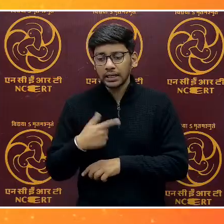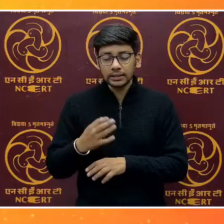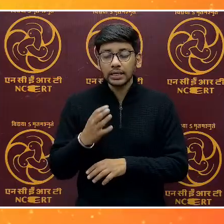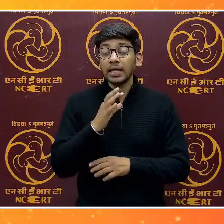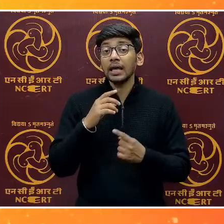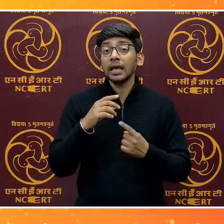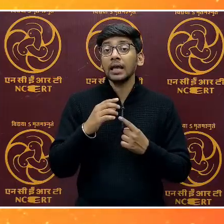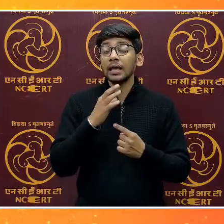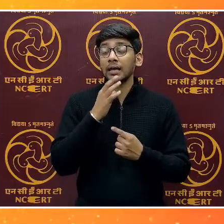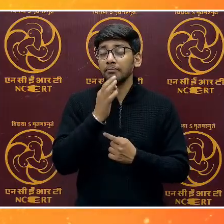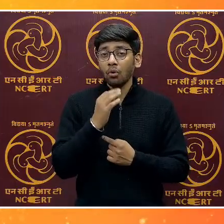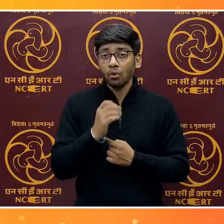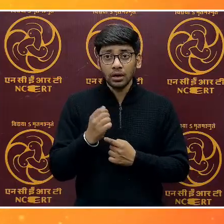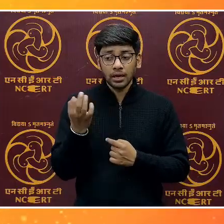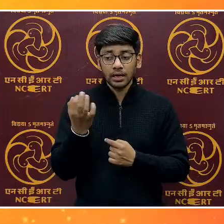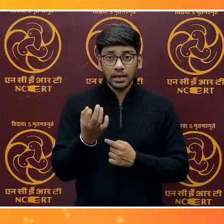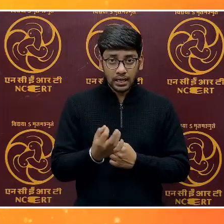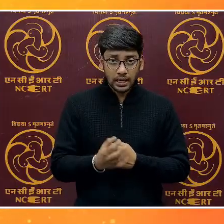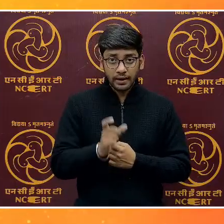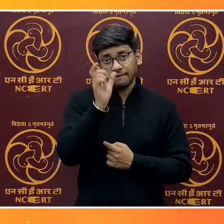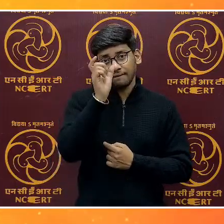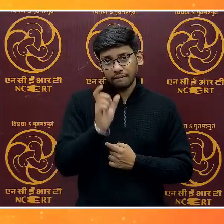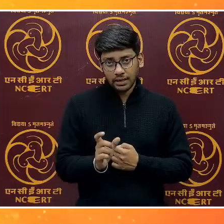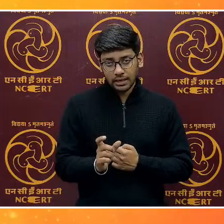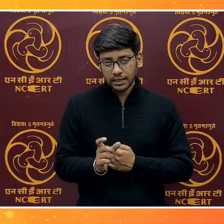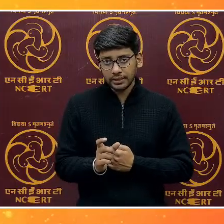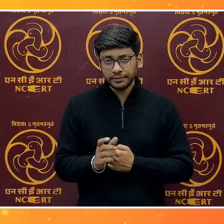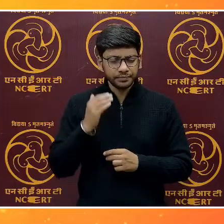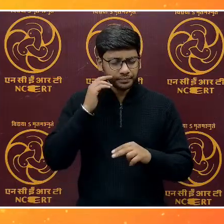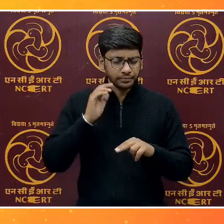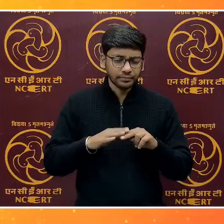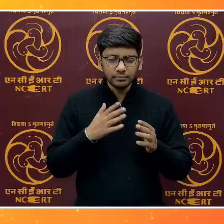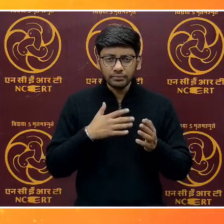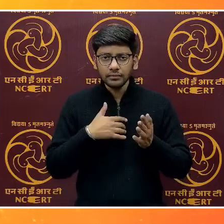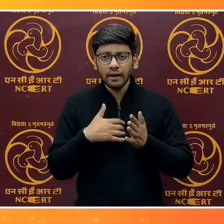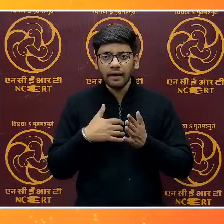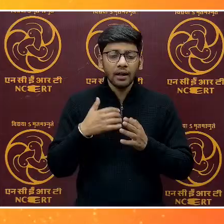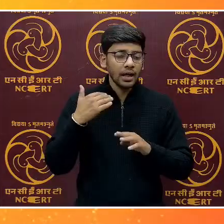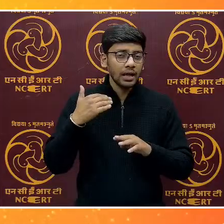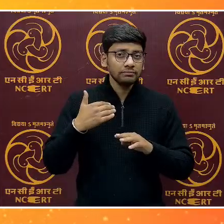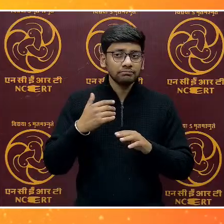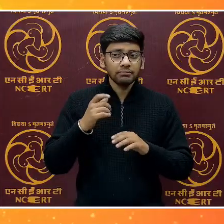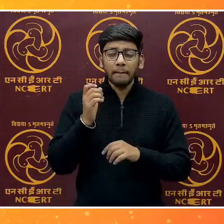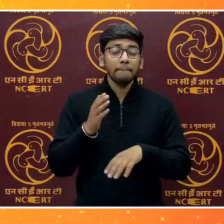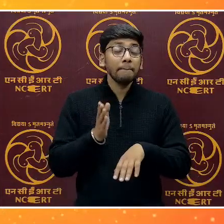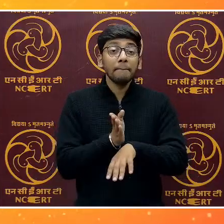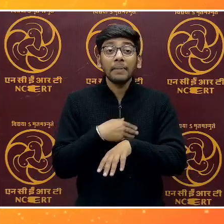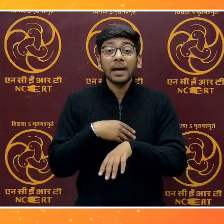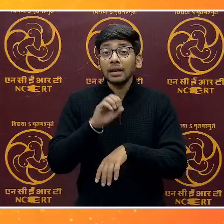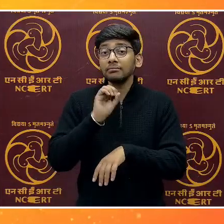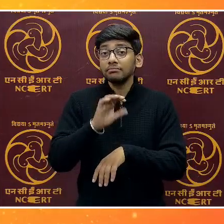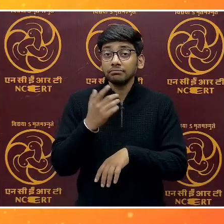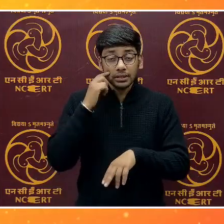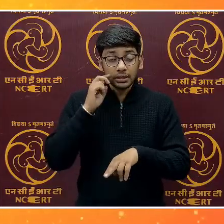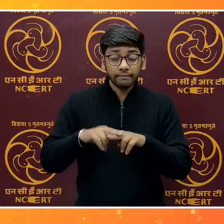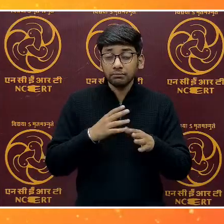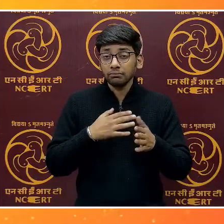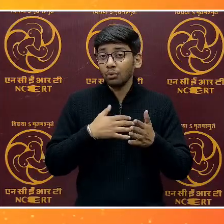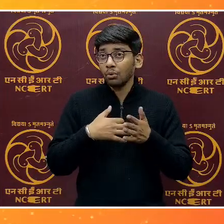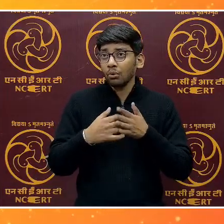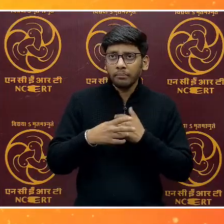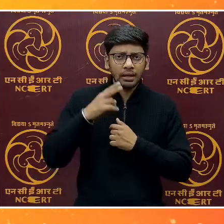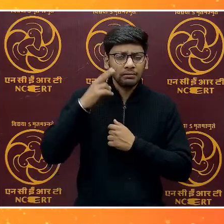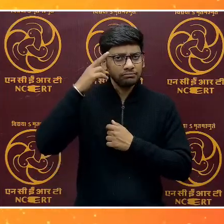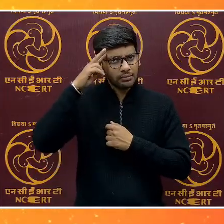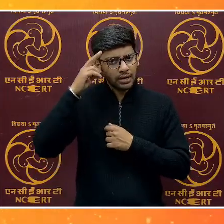poem. So new words before the poem. Why? Yes. So that when they are there in the poem, my learners are able to identify and understand